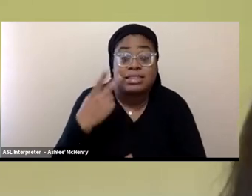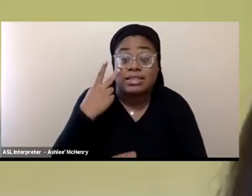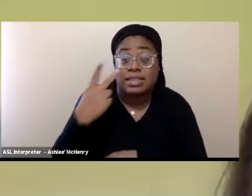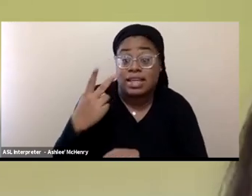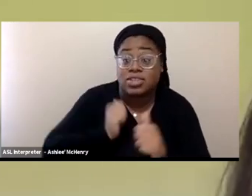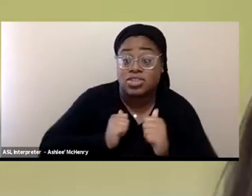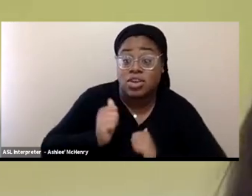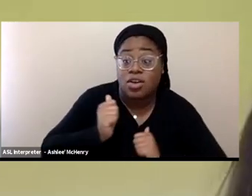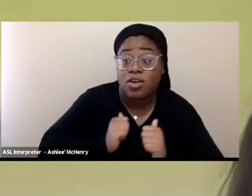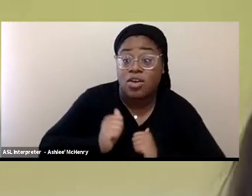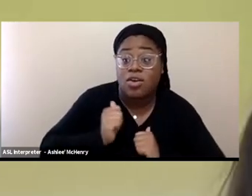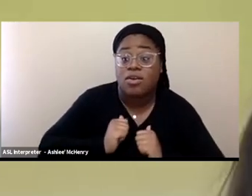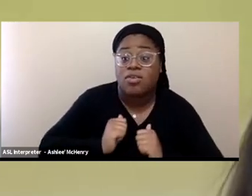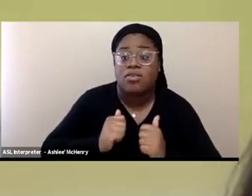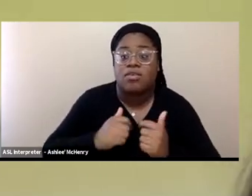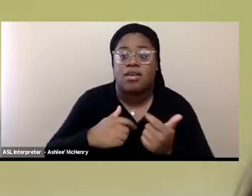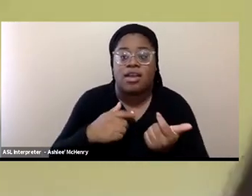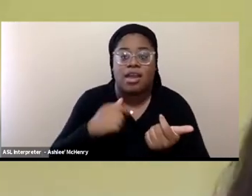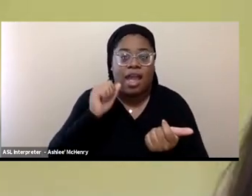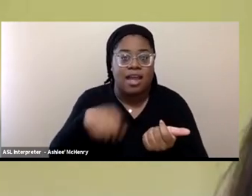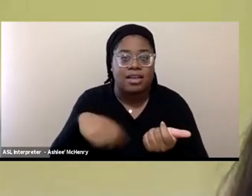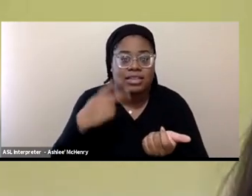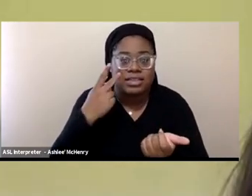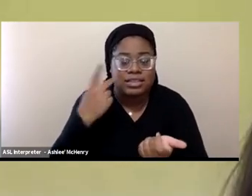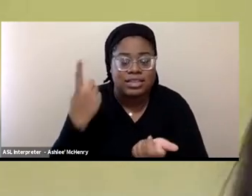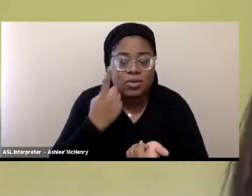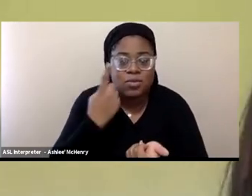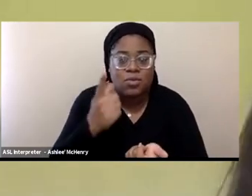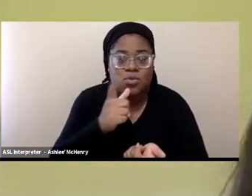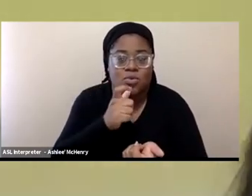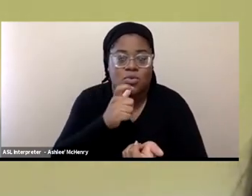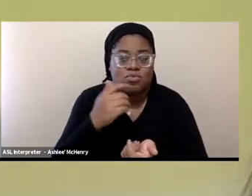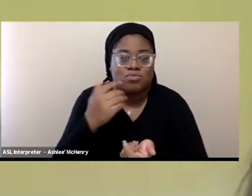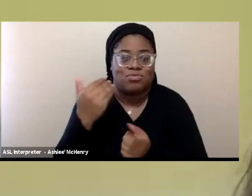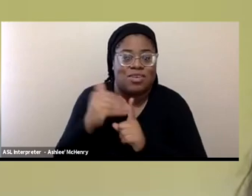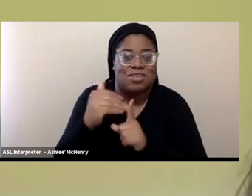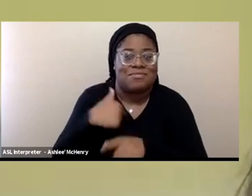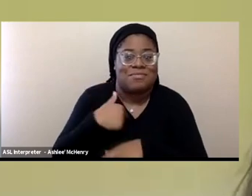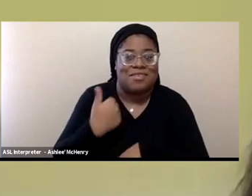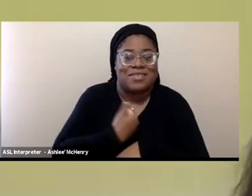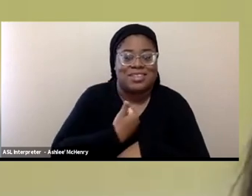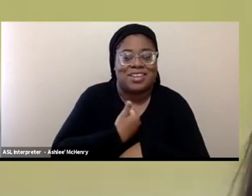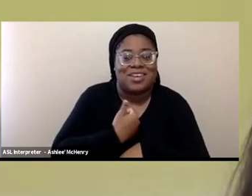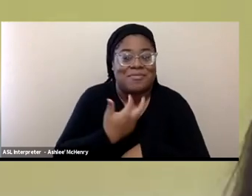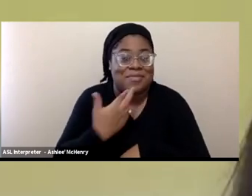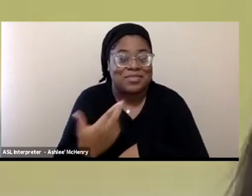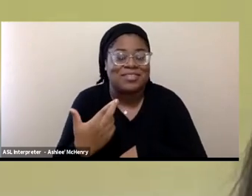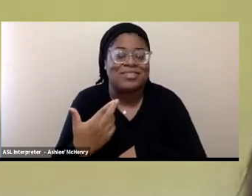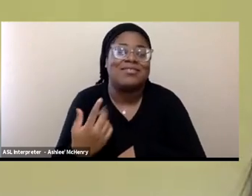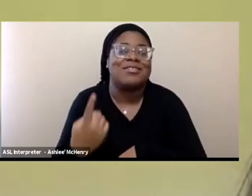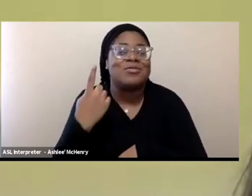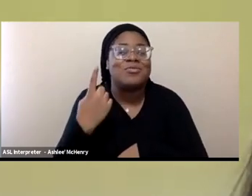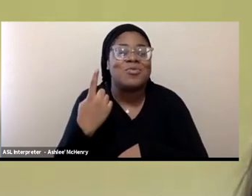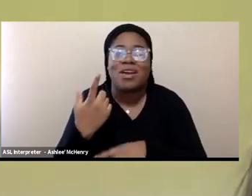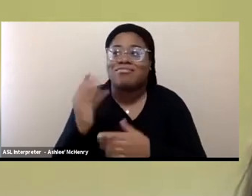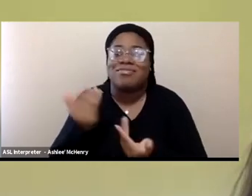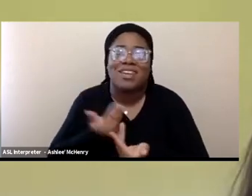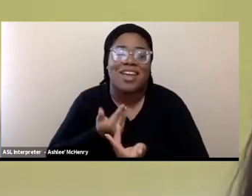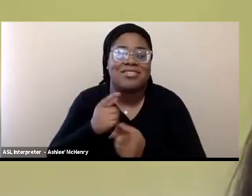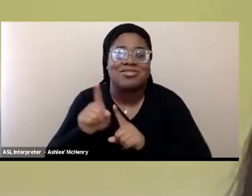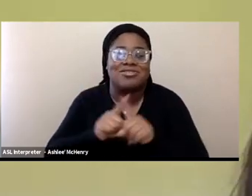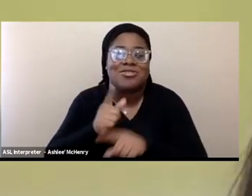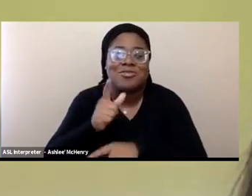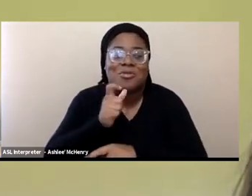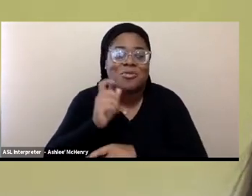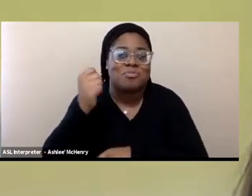can possibly see somebody that reminds me of myself, but also my best friend. There's a guest star that comes in that reminds me of my grandparent. There's, you know,